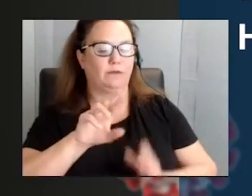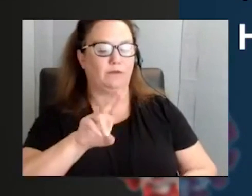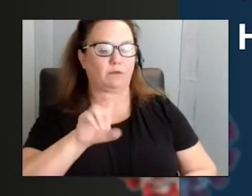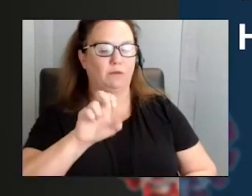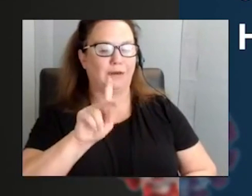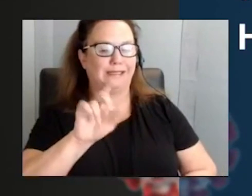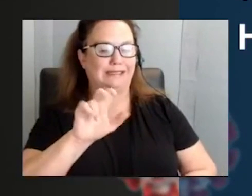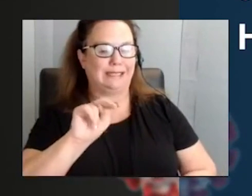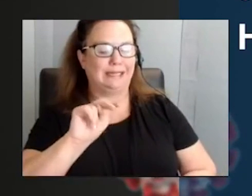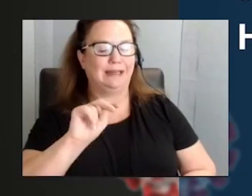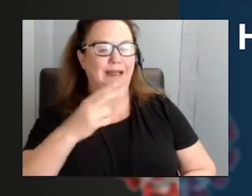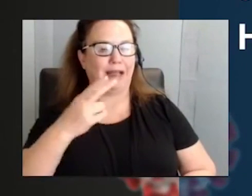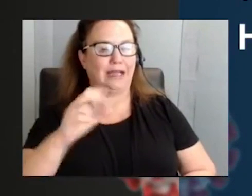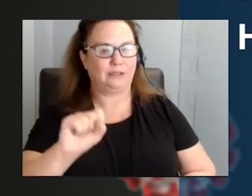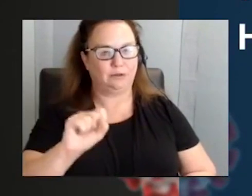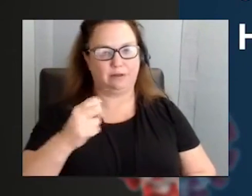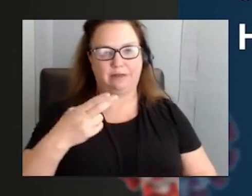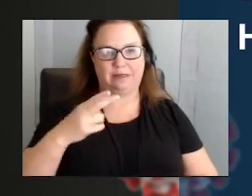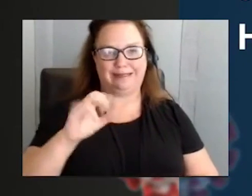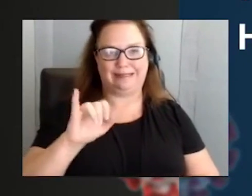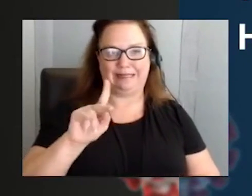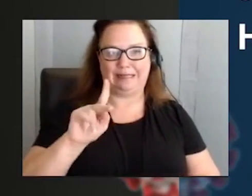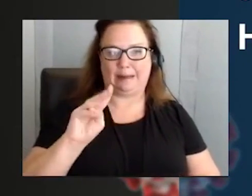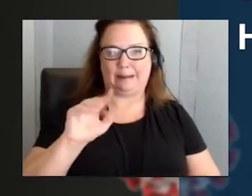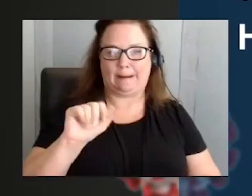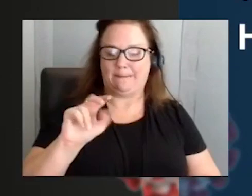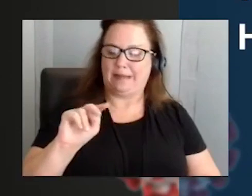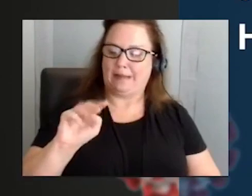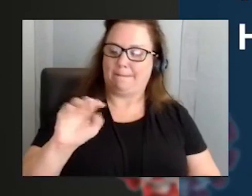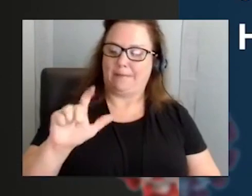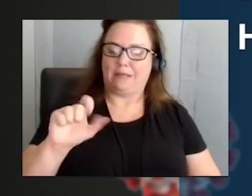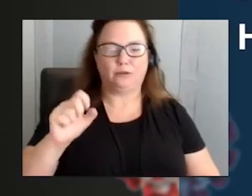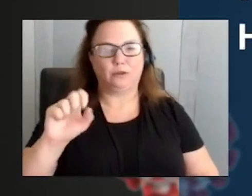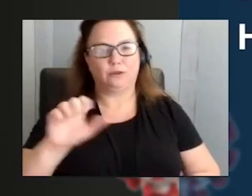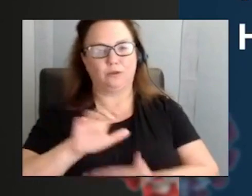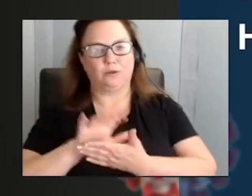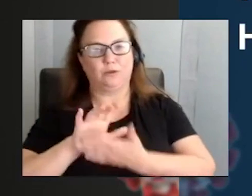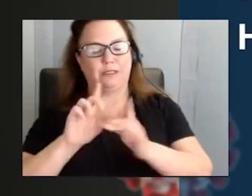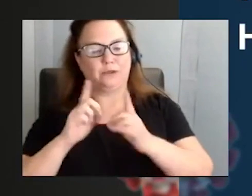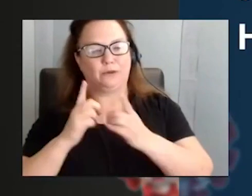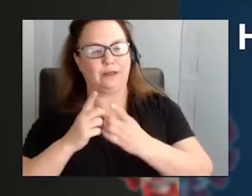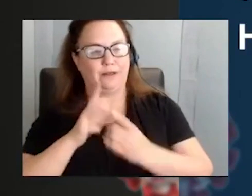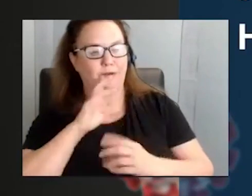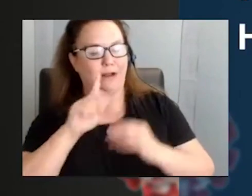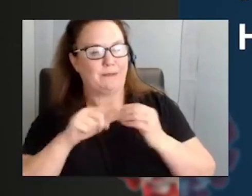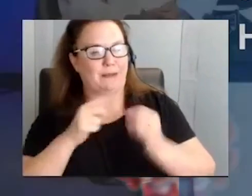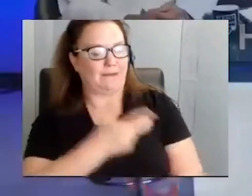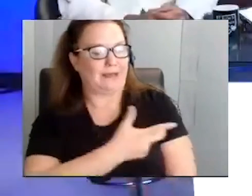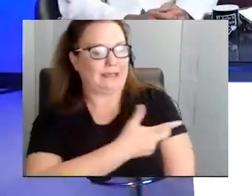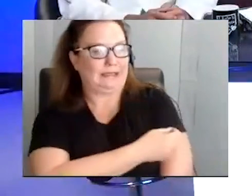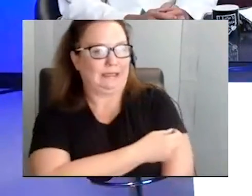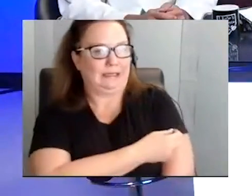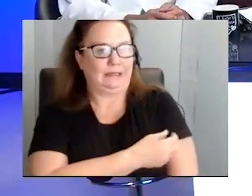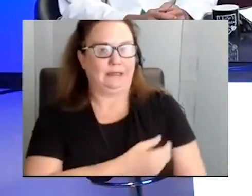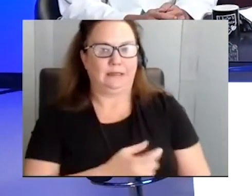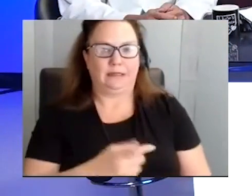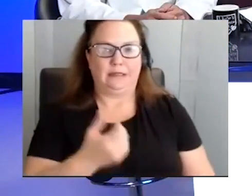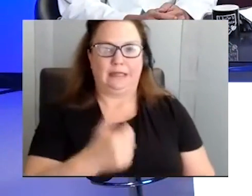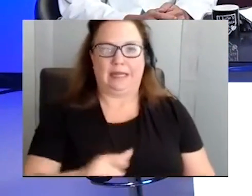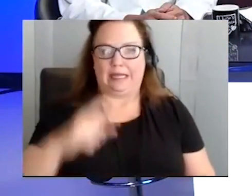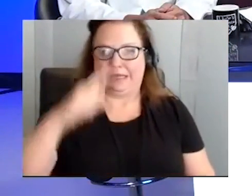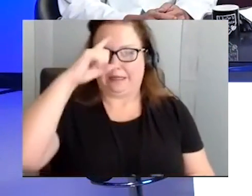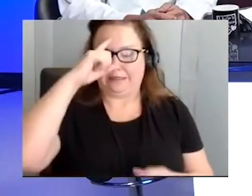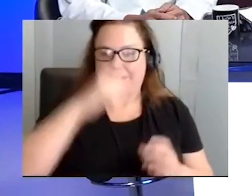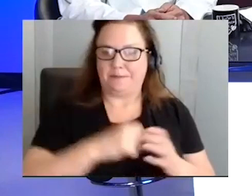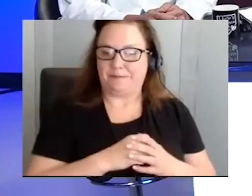Mills School District on what they're thinking and feeling about the COVID-19 vaccine. Any final thoughts, Amanda? Sounds like